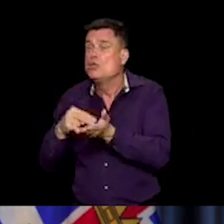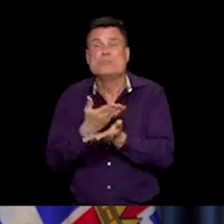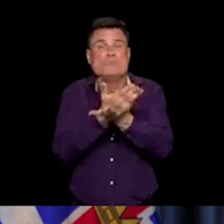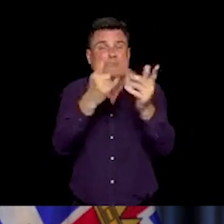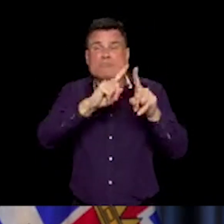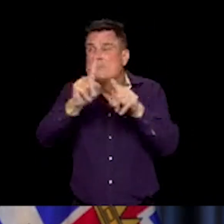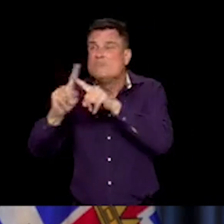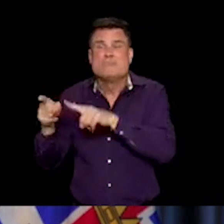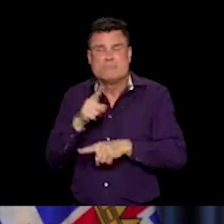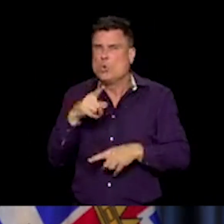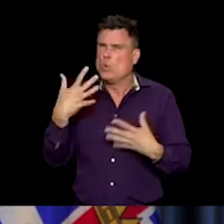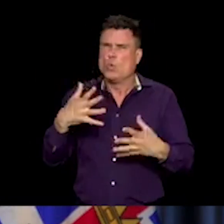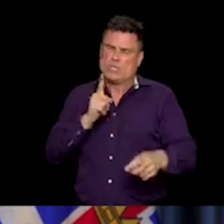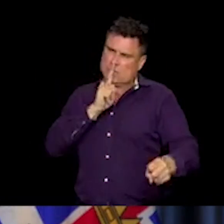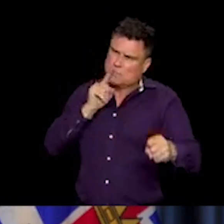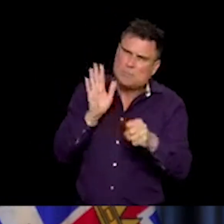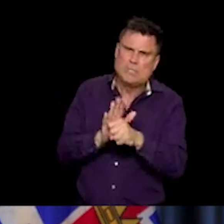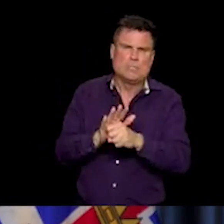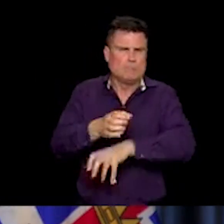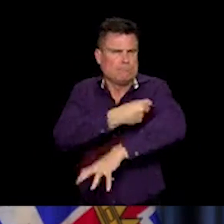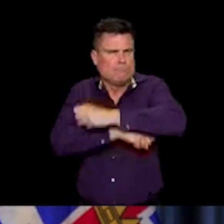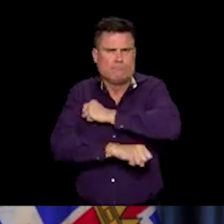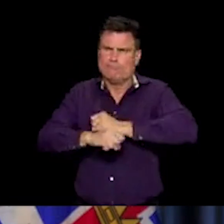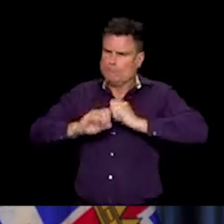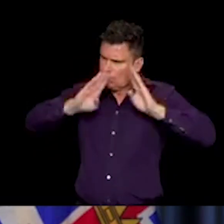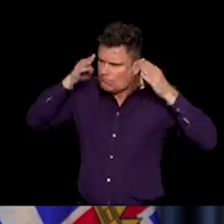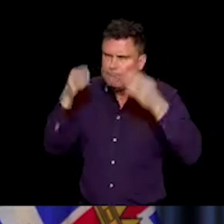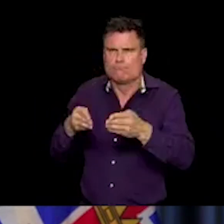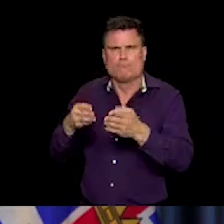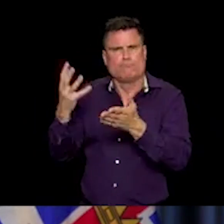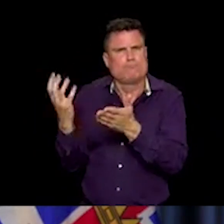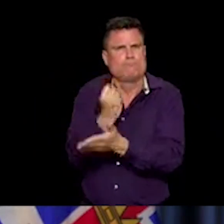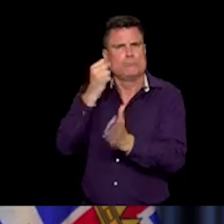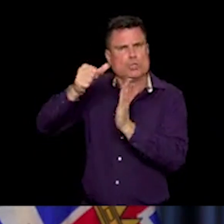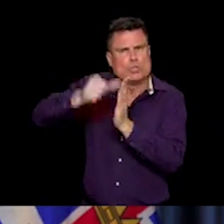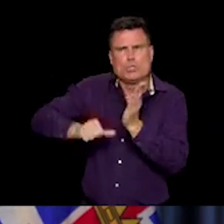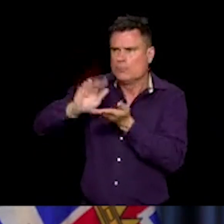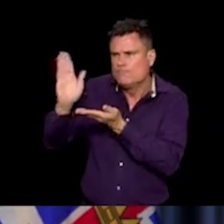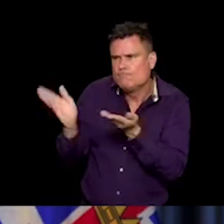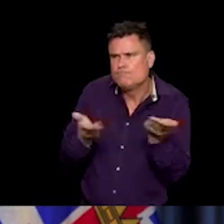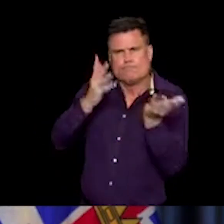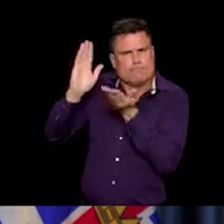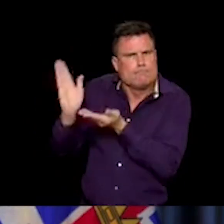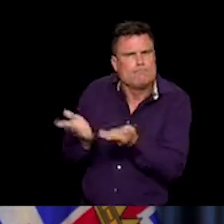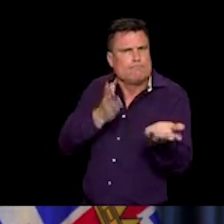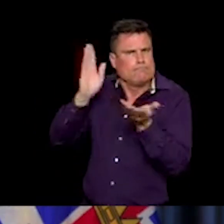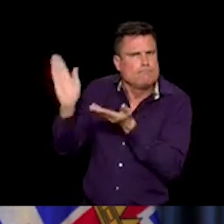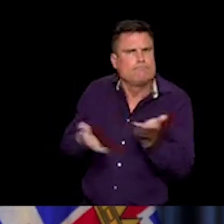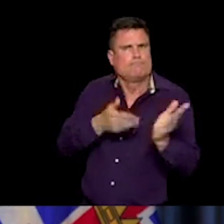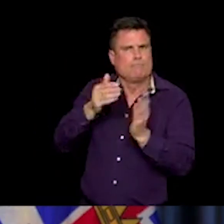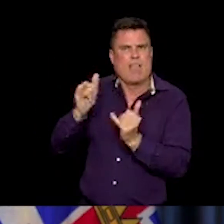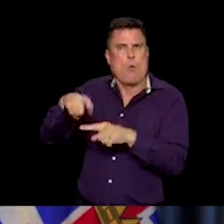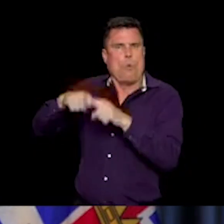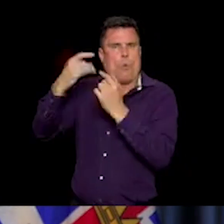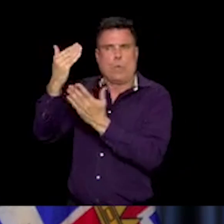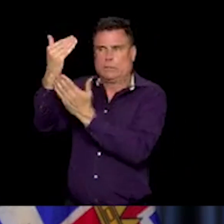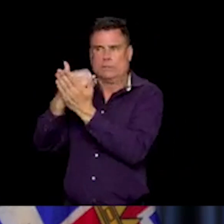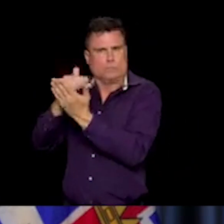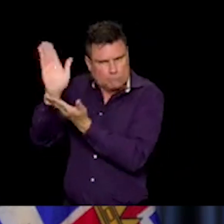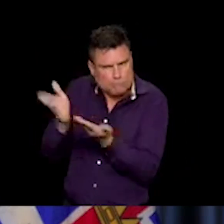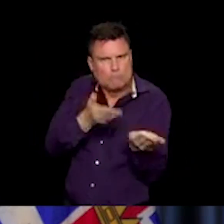2,586 in the first week. So the first scheduled surgeries on May 18th to those that are scheduled through May the 24th. Again, we're getting